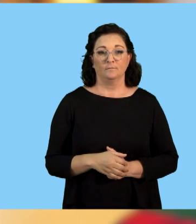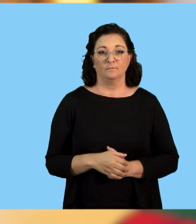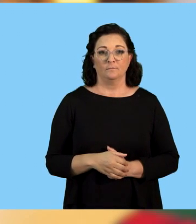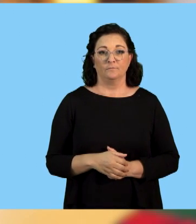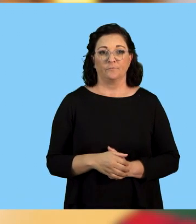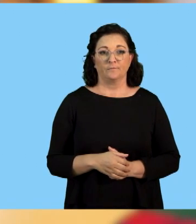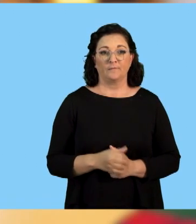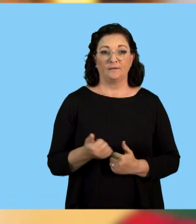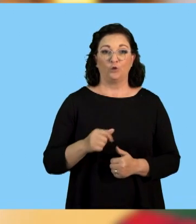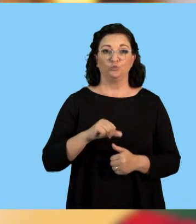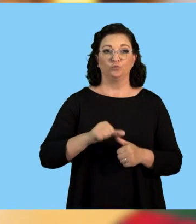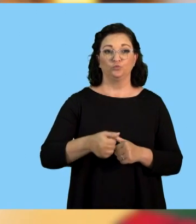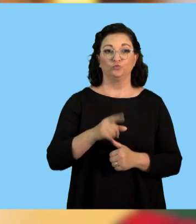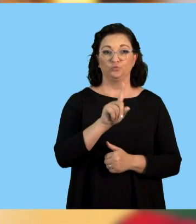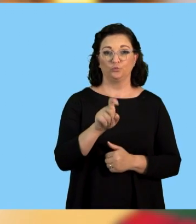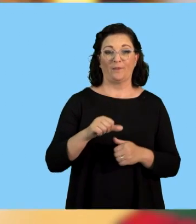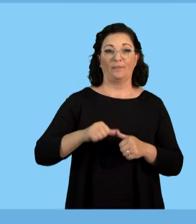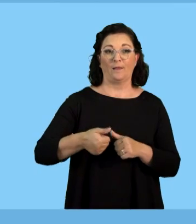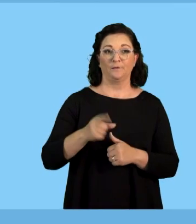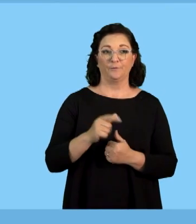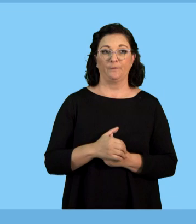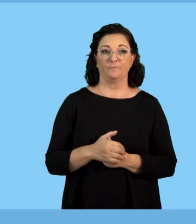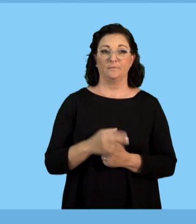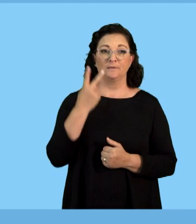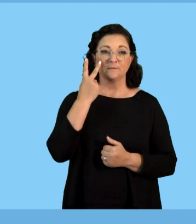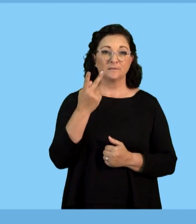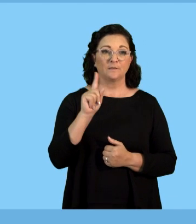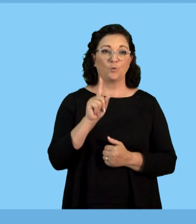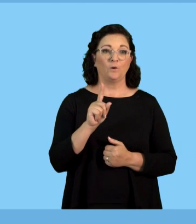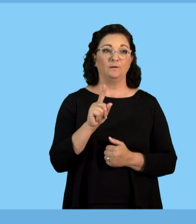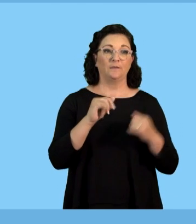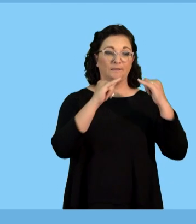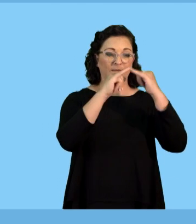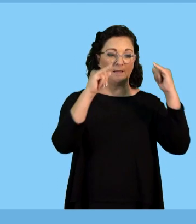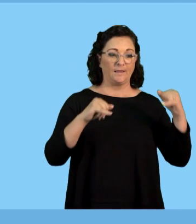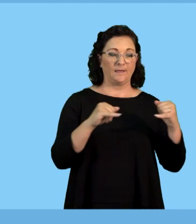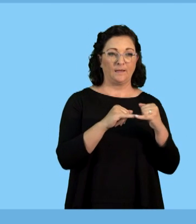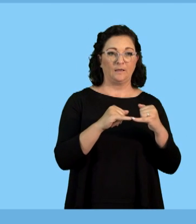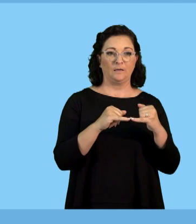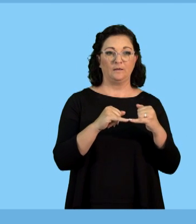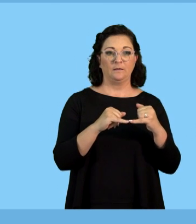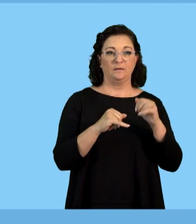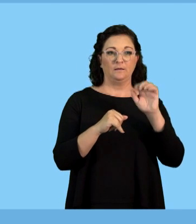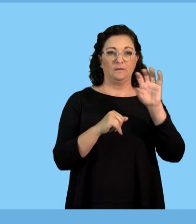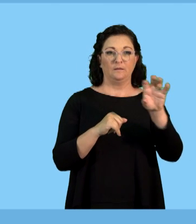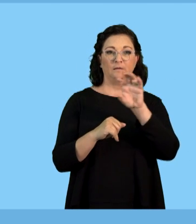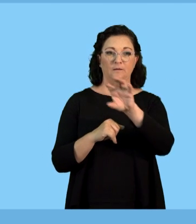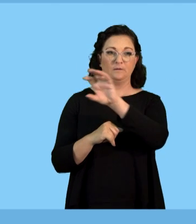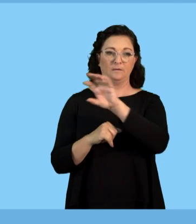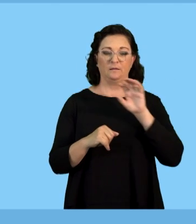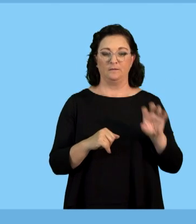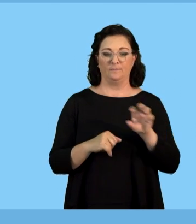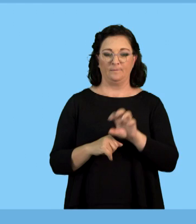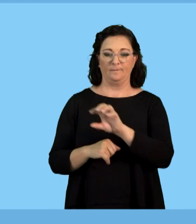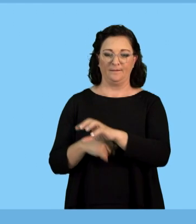Now, moving on to the next part of questions. So we need to now look at the circuit diagrams and decide which are series and which